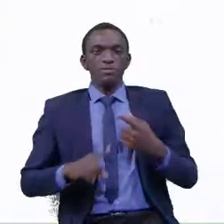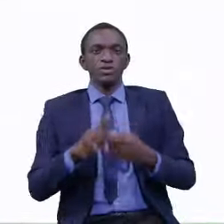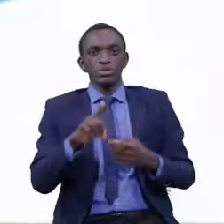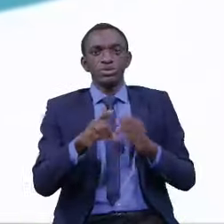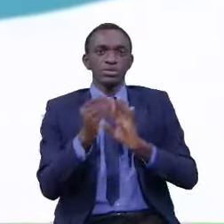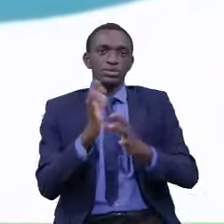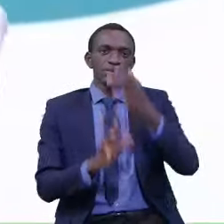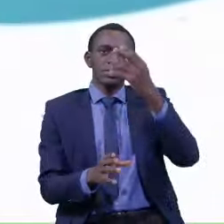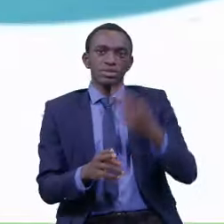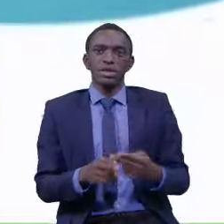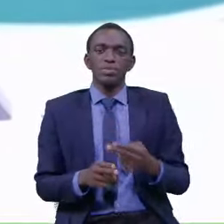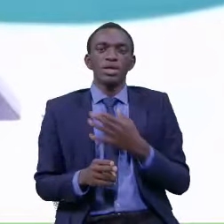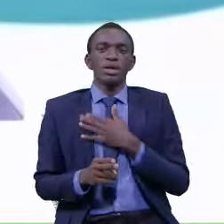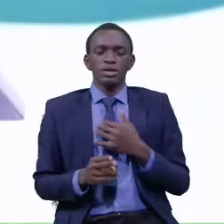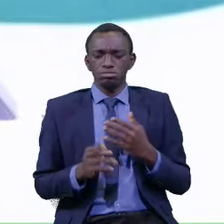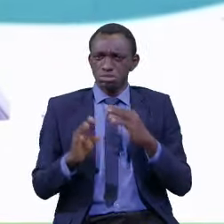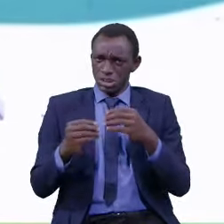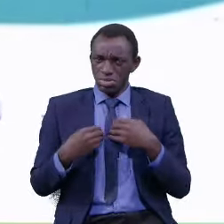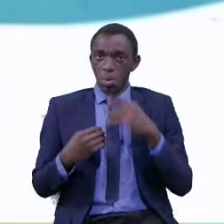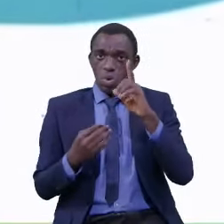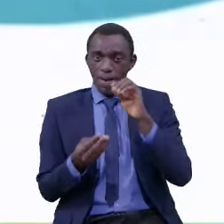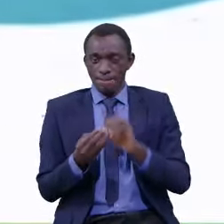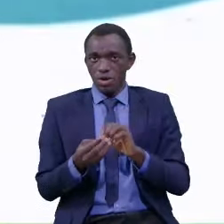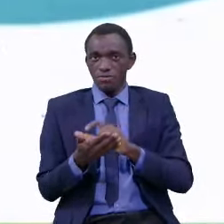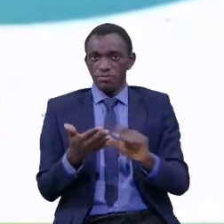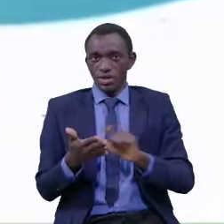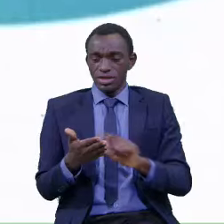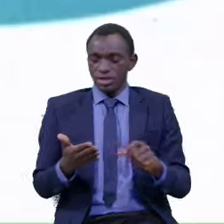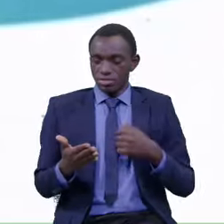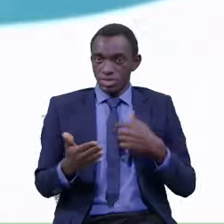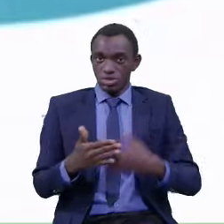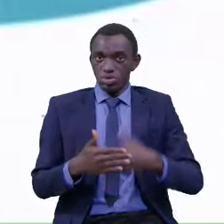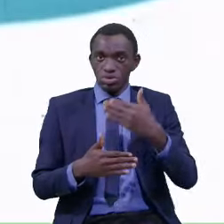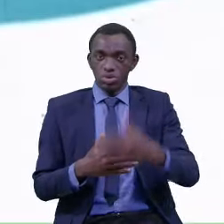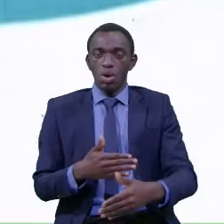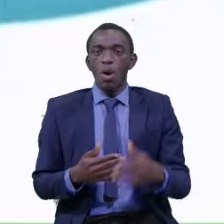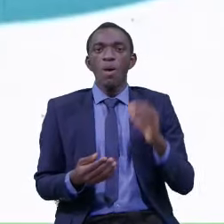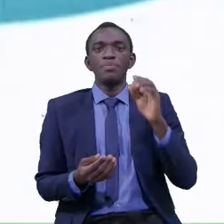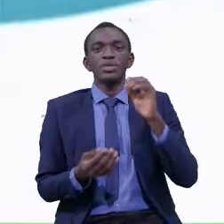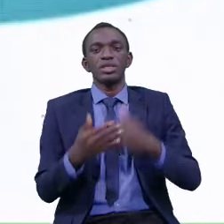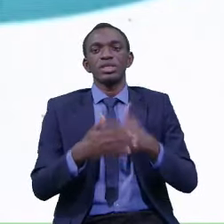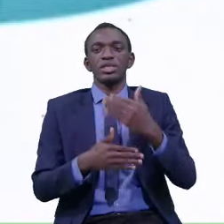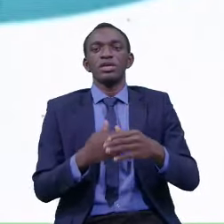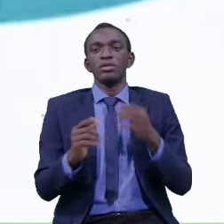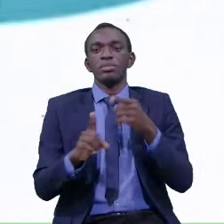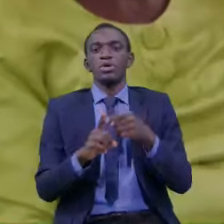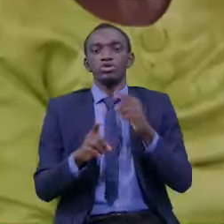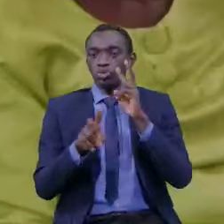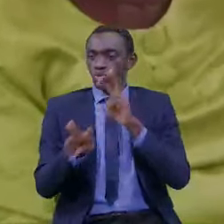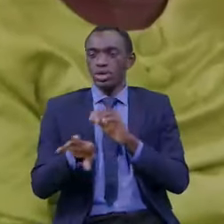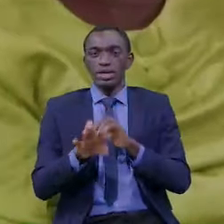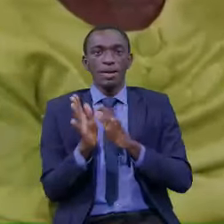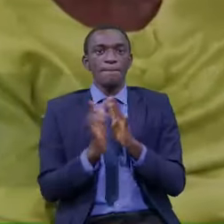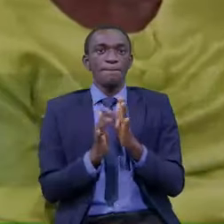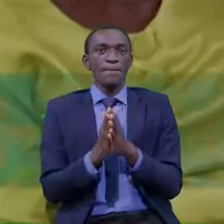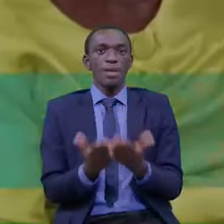give you one more verse before I go to the next point. It's in Colossians chapter 4,